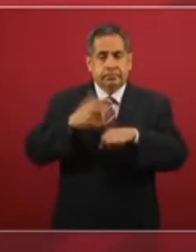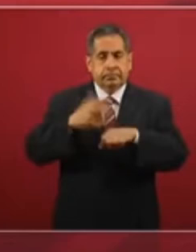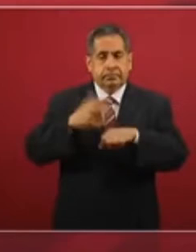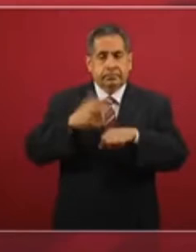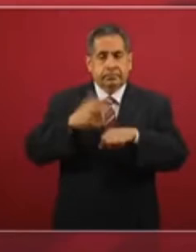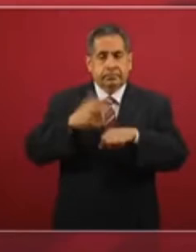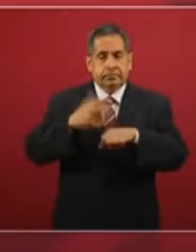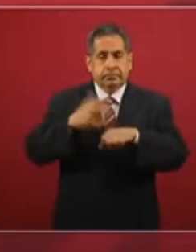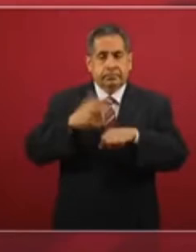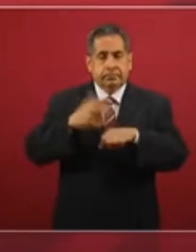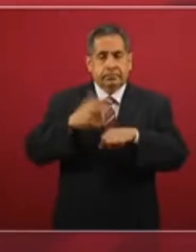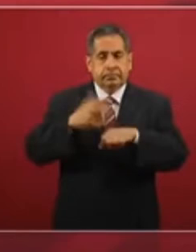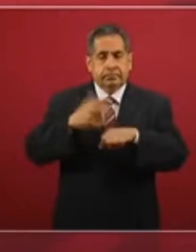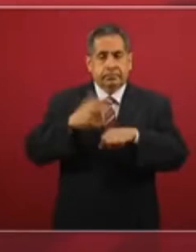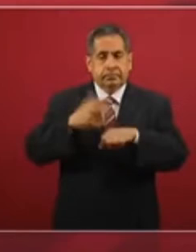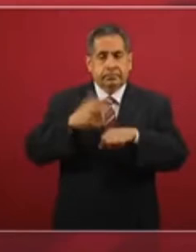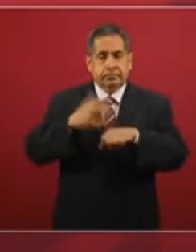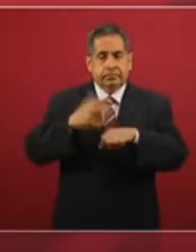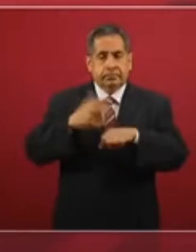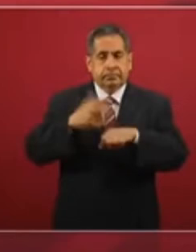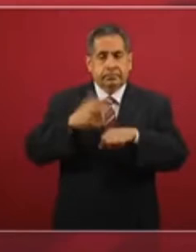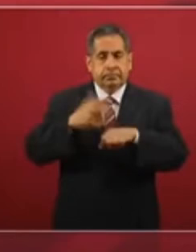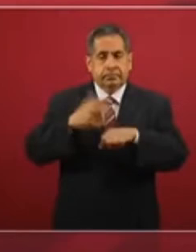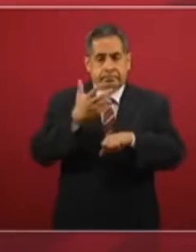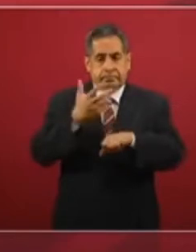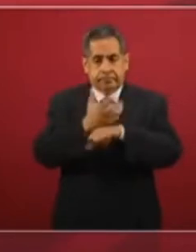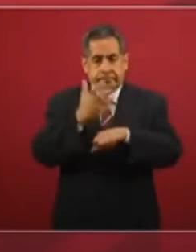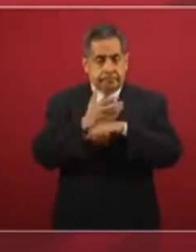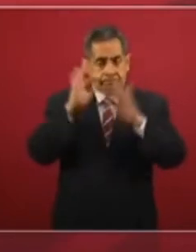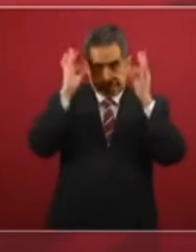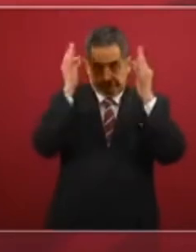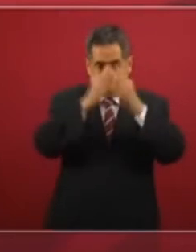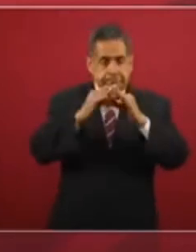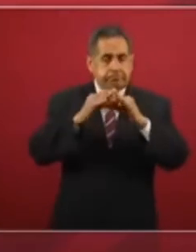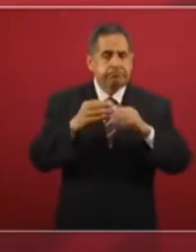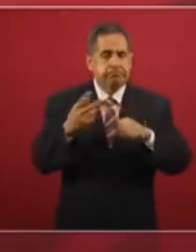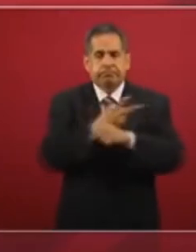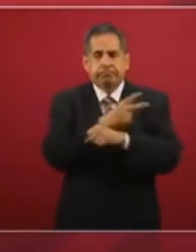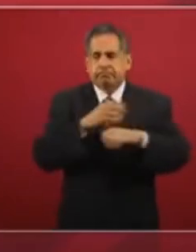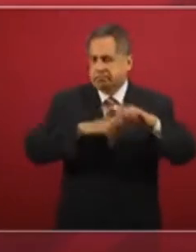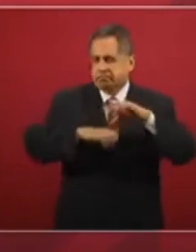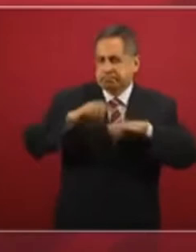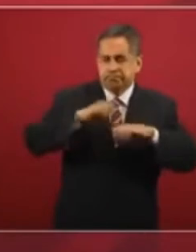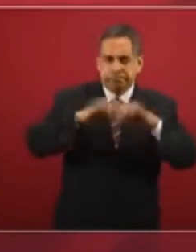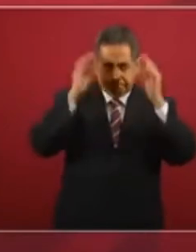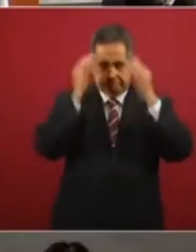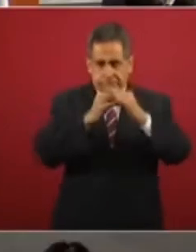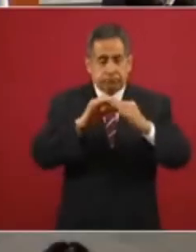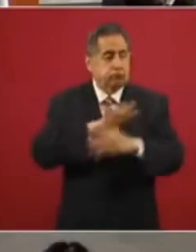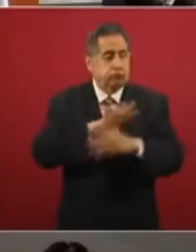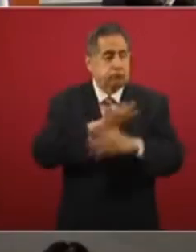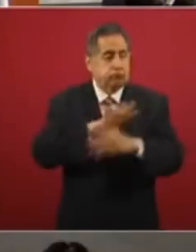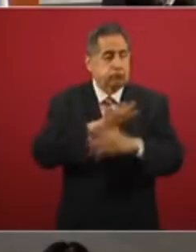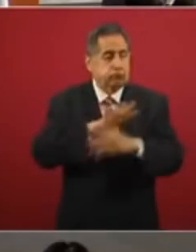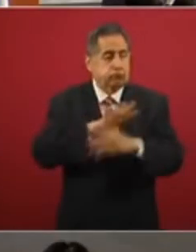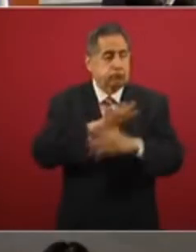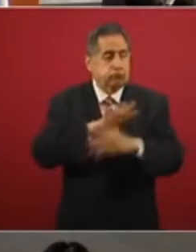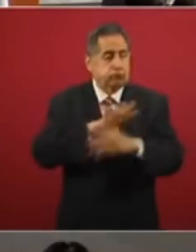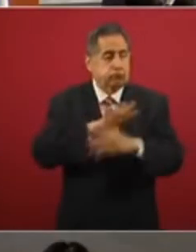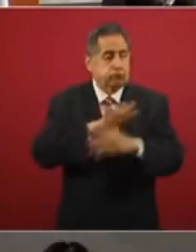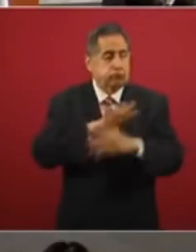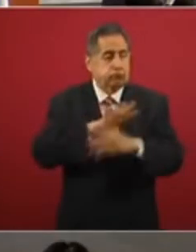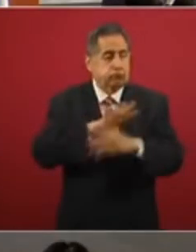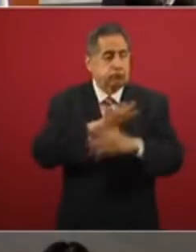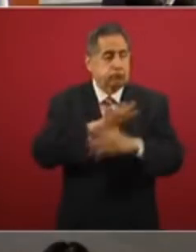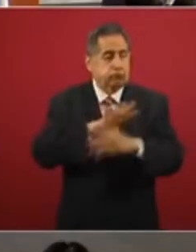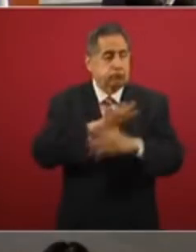matters of the consulates in the United States. Están funcionando todos salvo dos. All of them